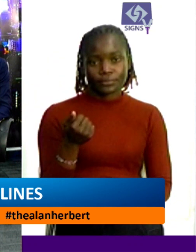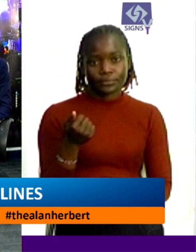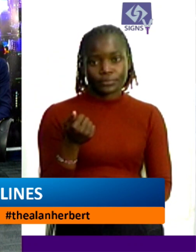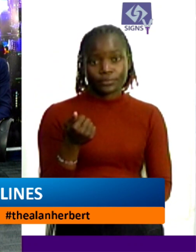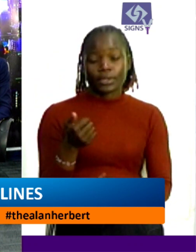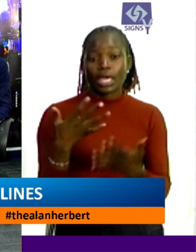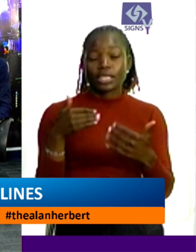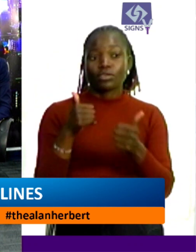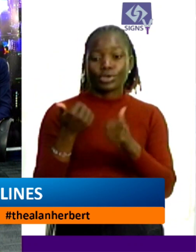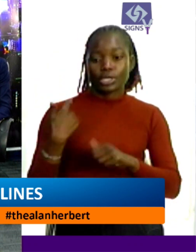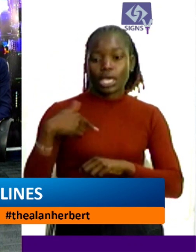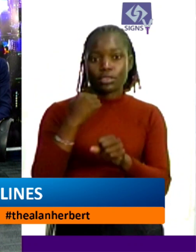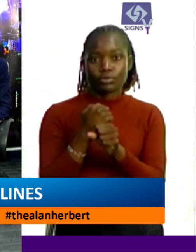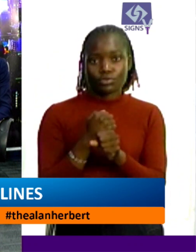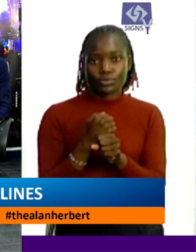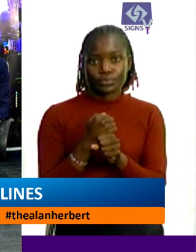things that we do,